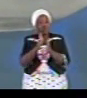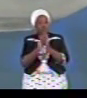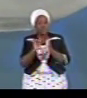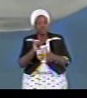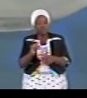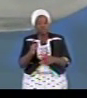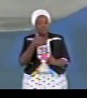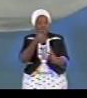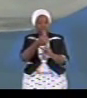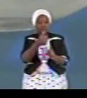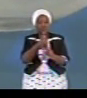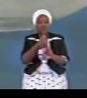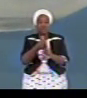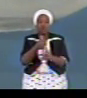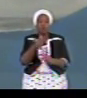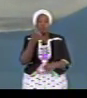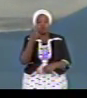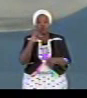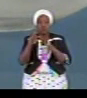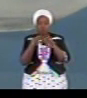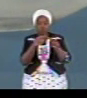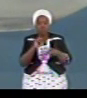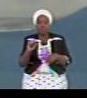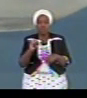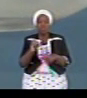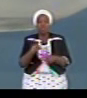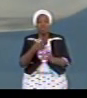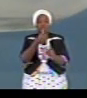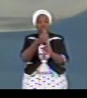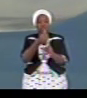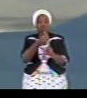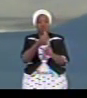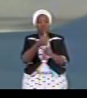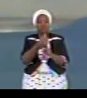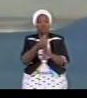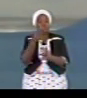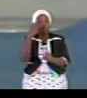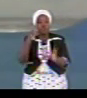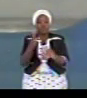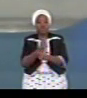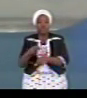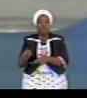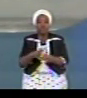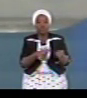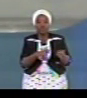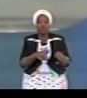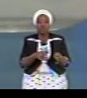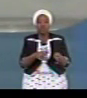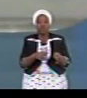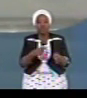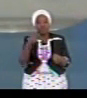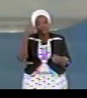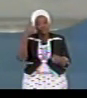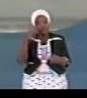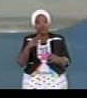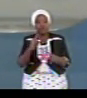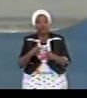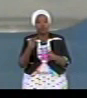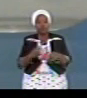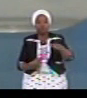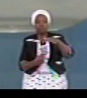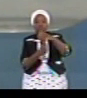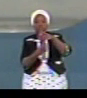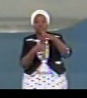He himself was watching. He himself was getting ready for the climax of